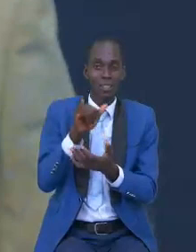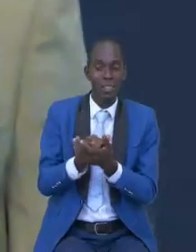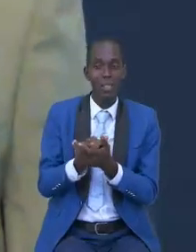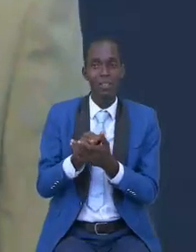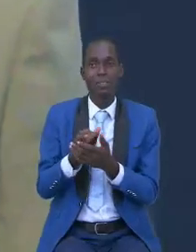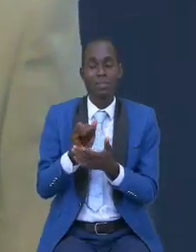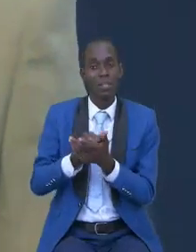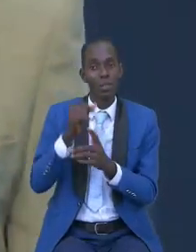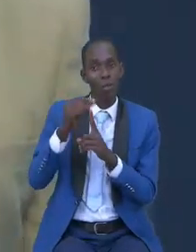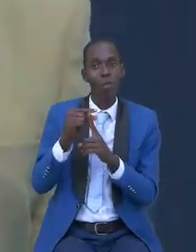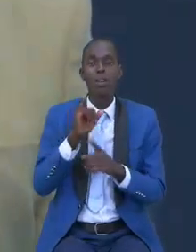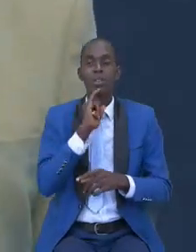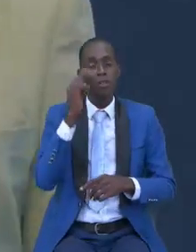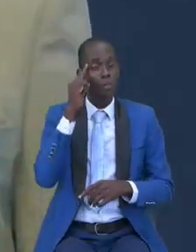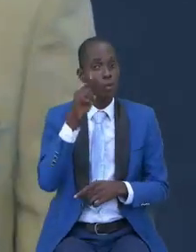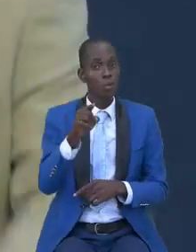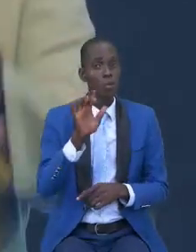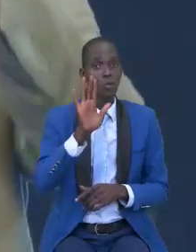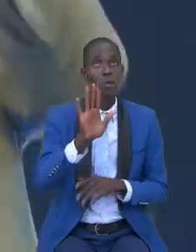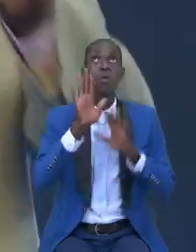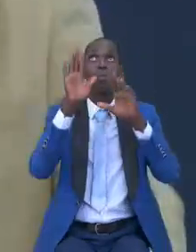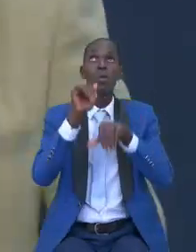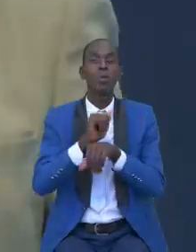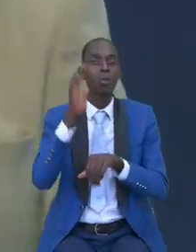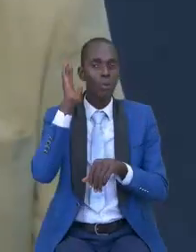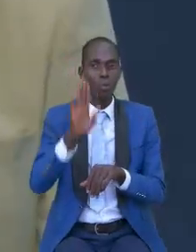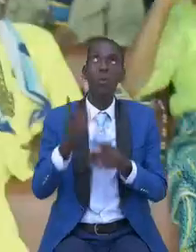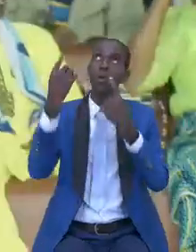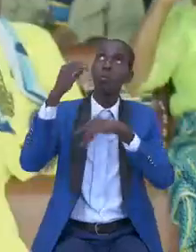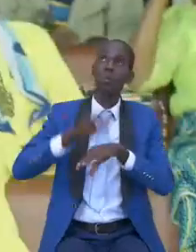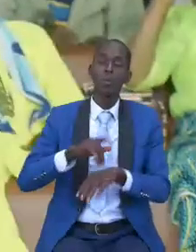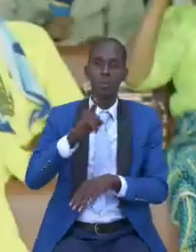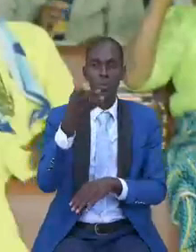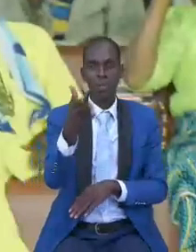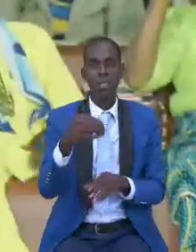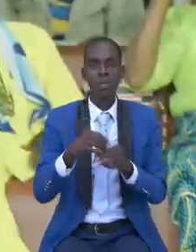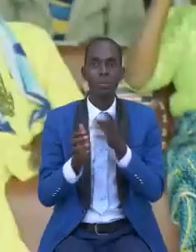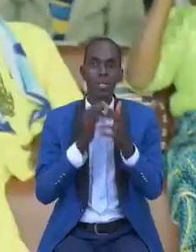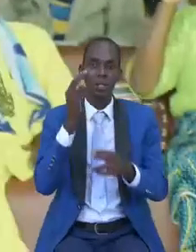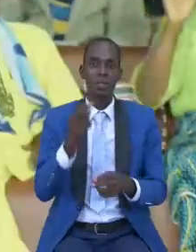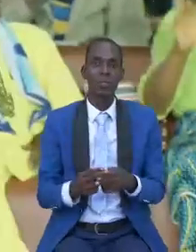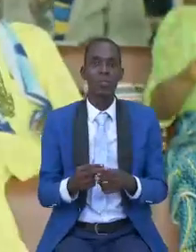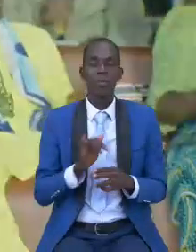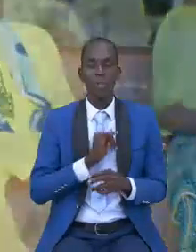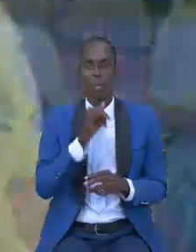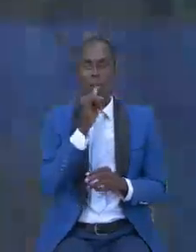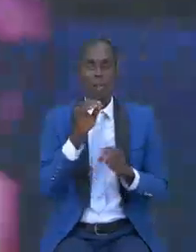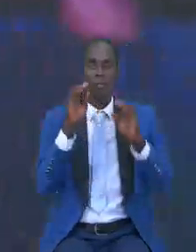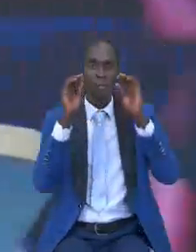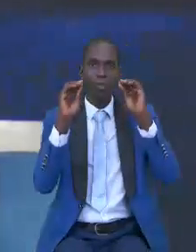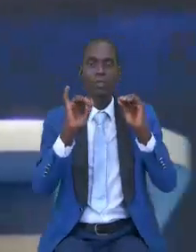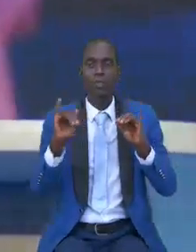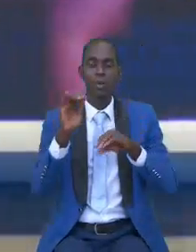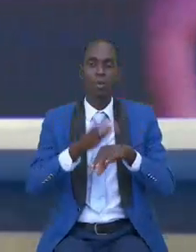word is for you. Your miracle will descend upon you there in Jesus' name. I'm talking to you